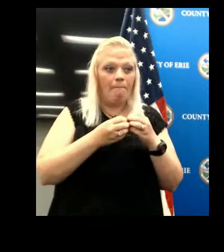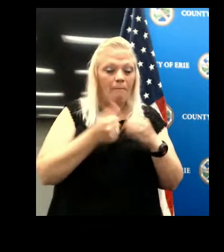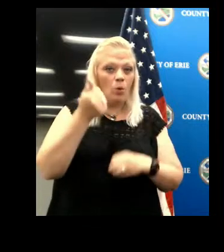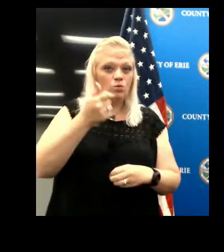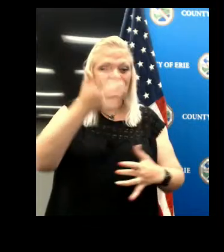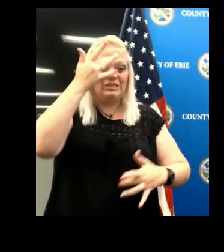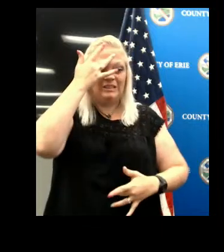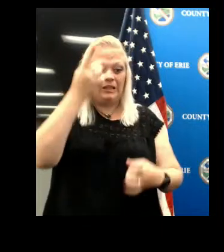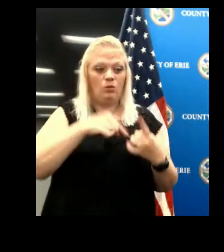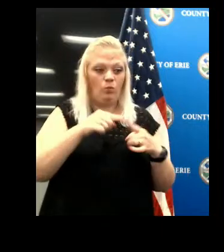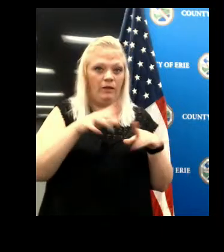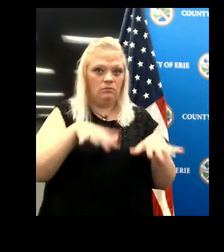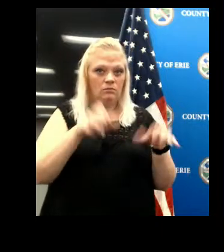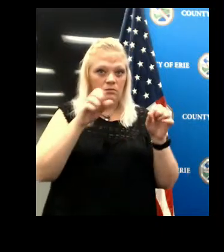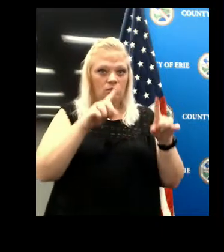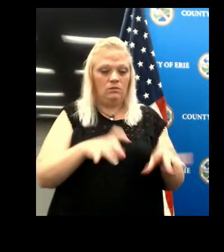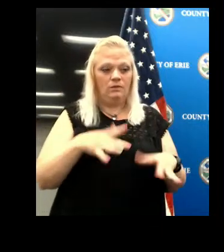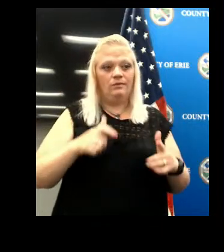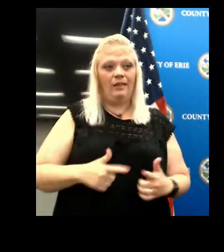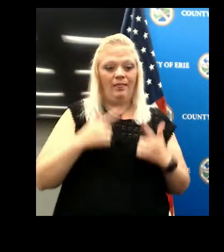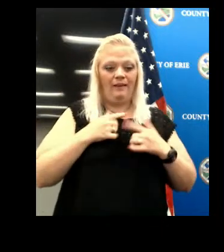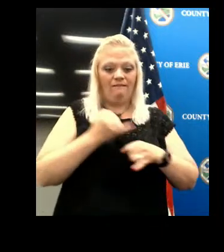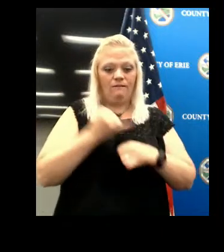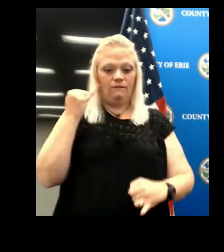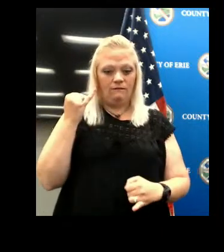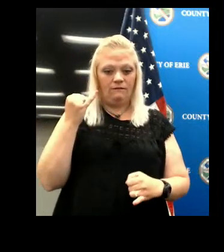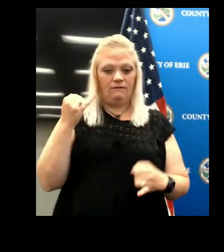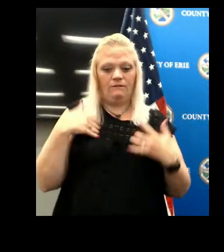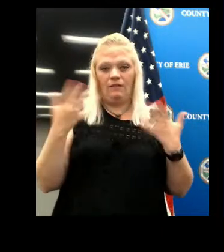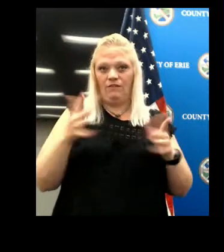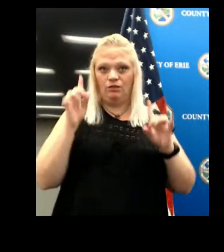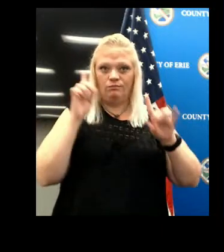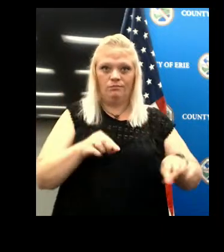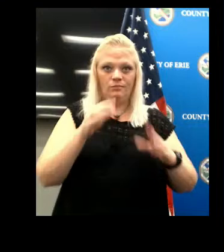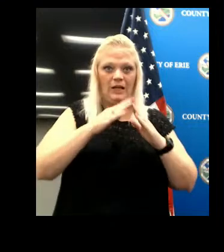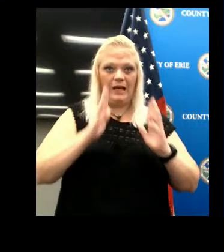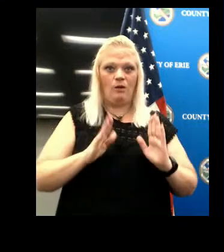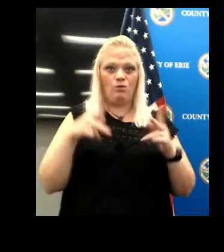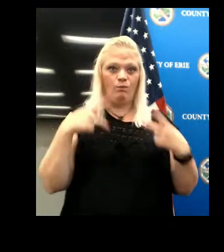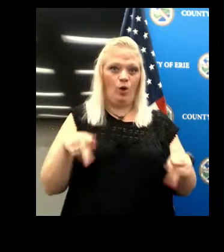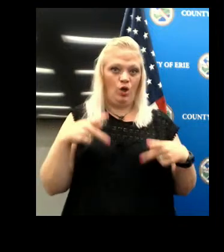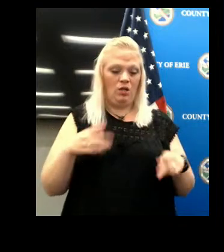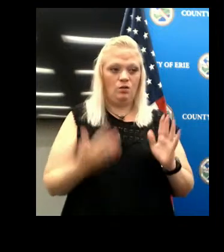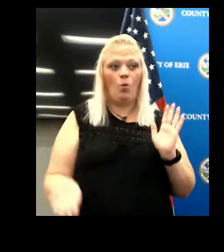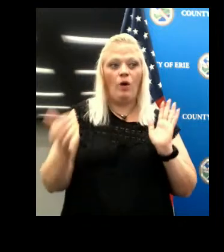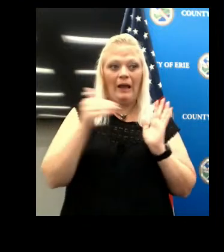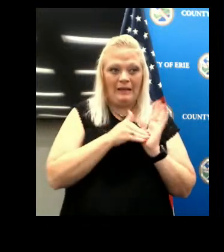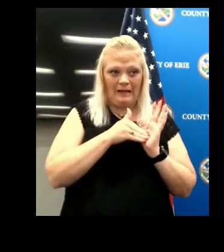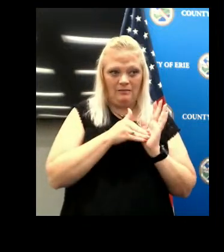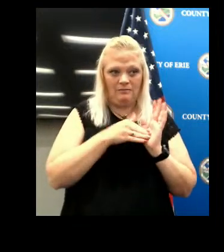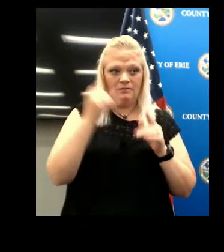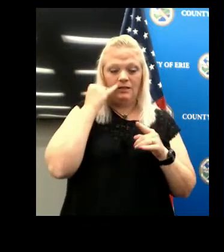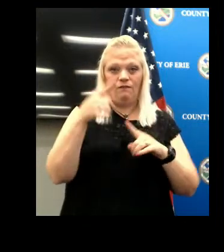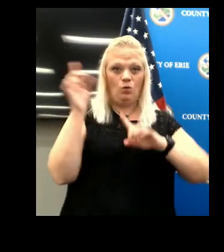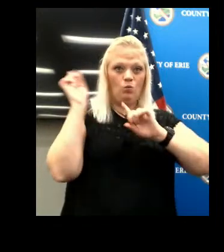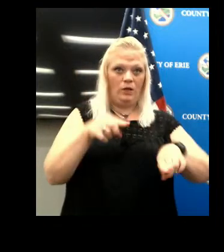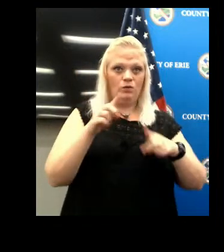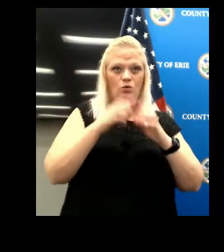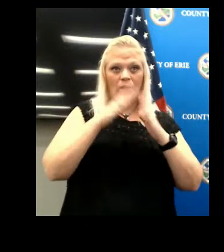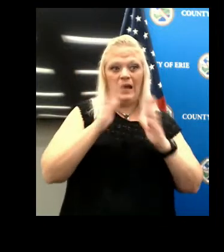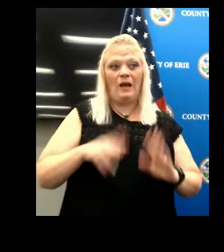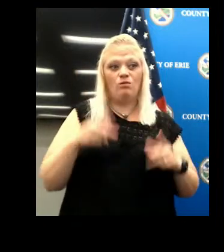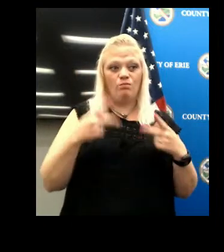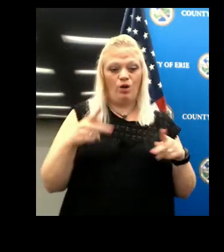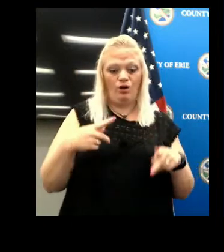sick when tested, lived off campus, and had attended house parties. So once again, if you attended a house party during